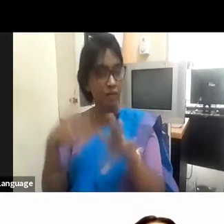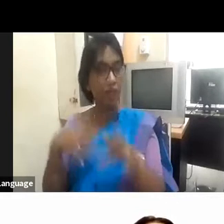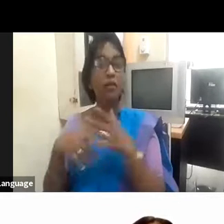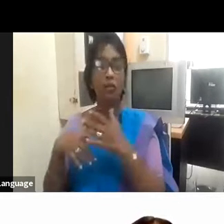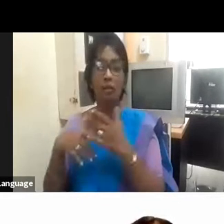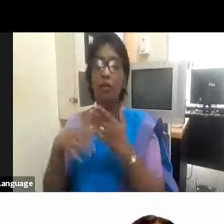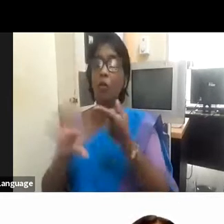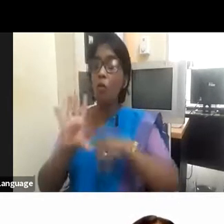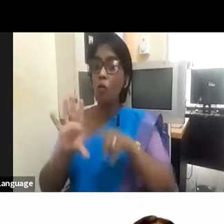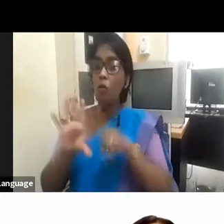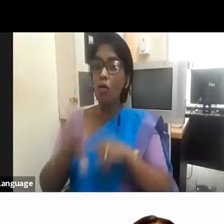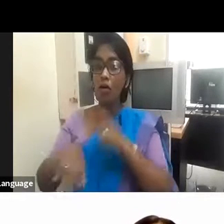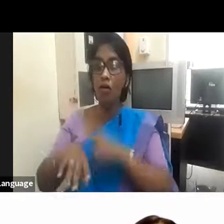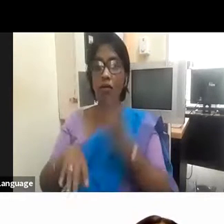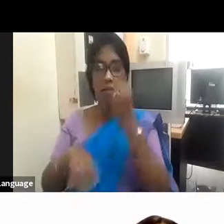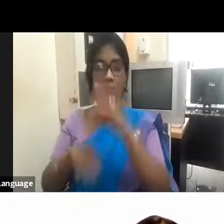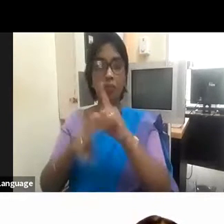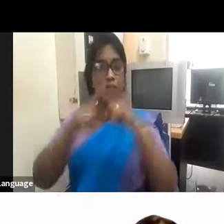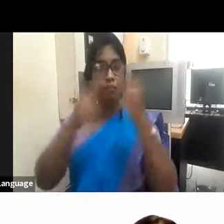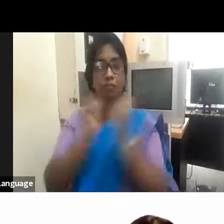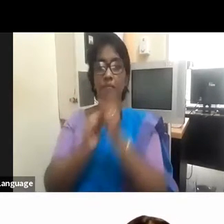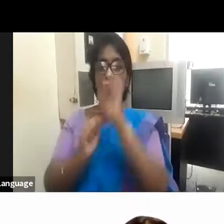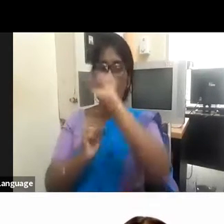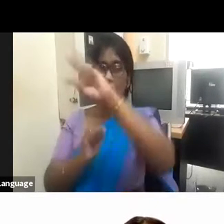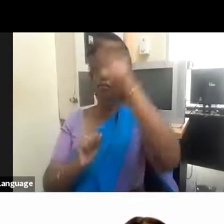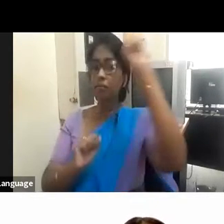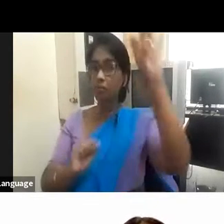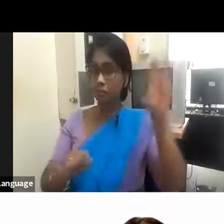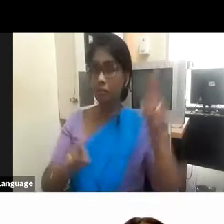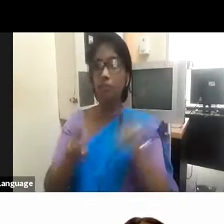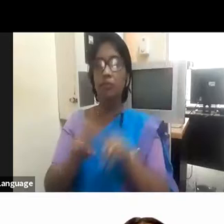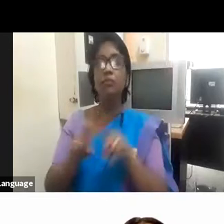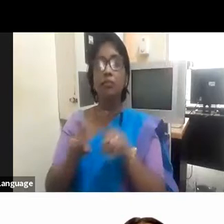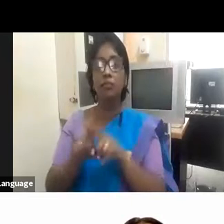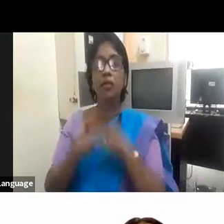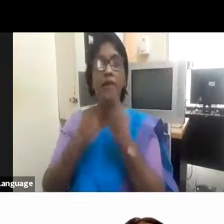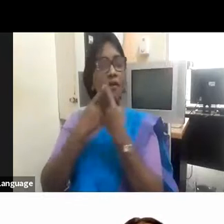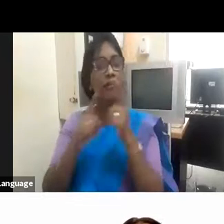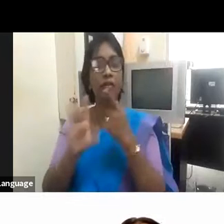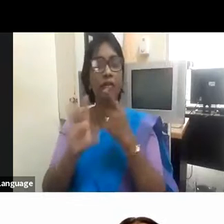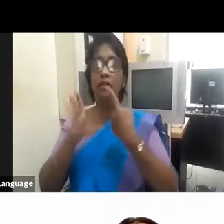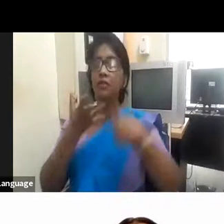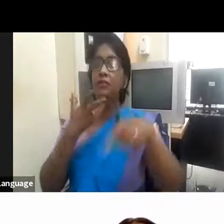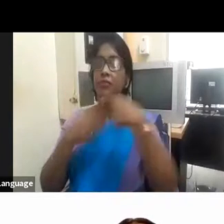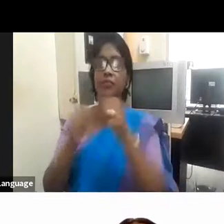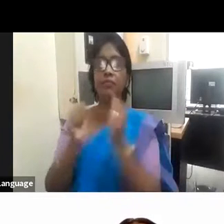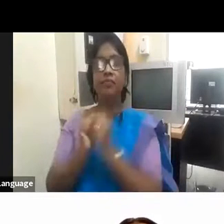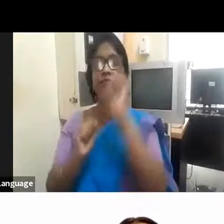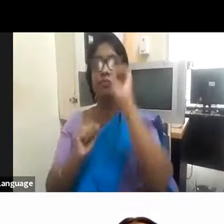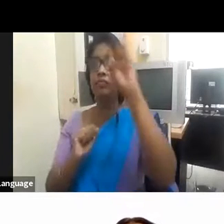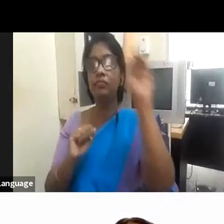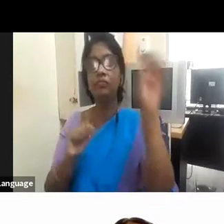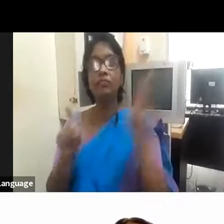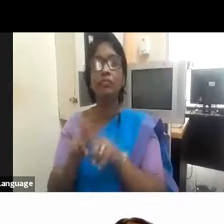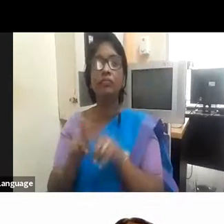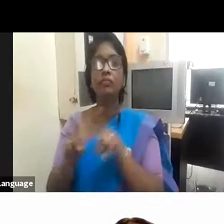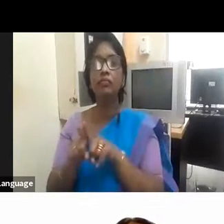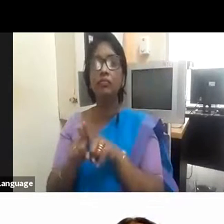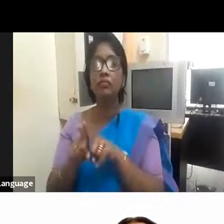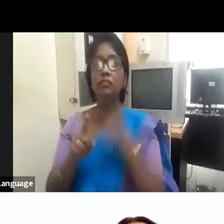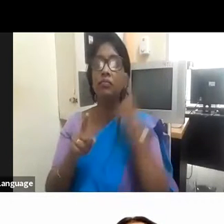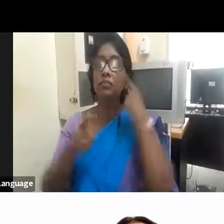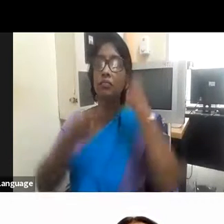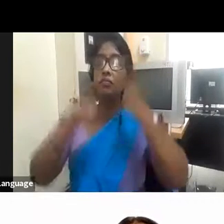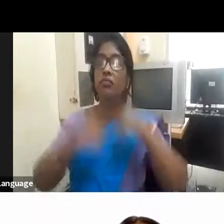workshops and in different areas of businesses. So then the problem was